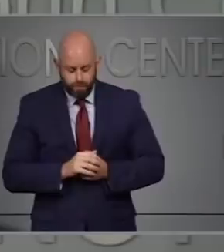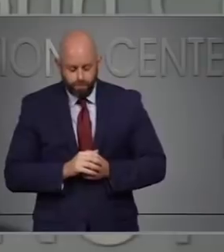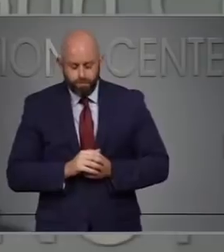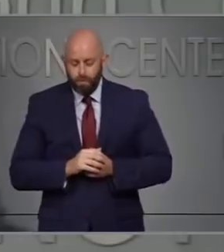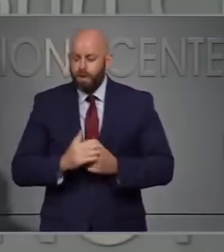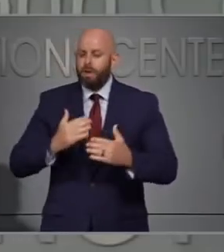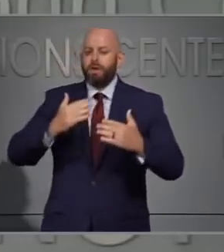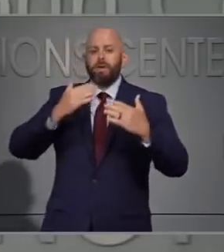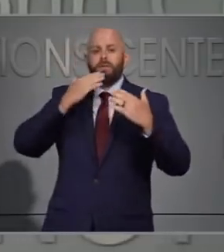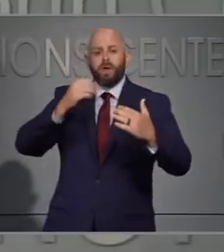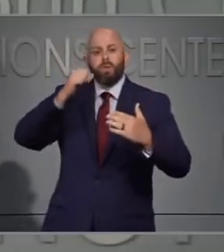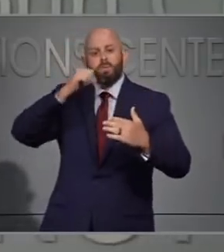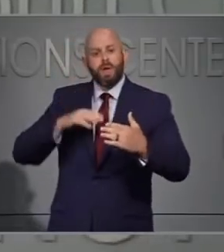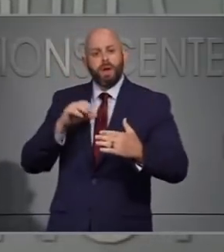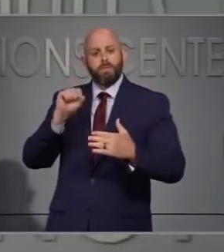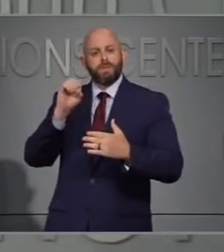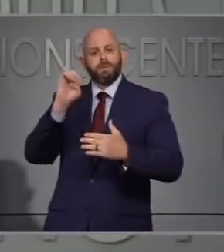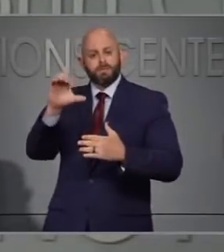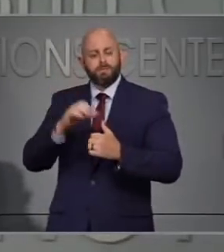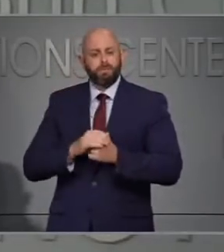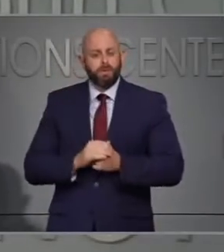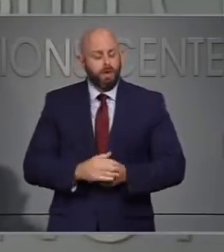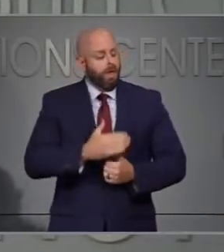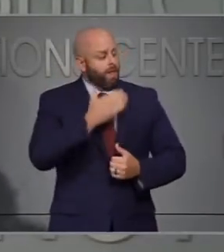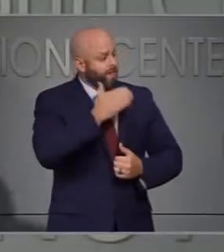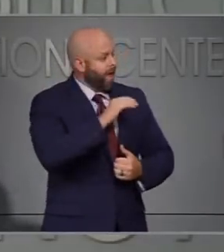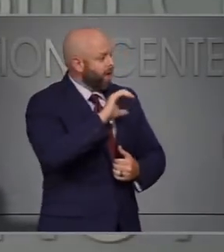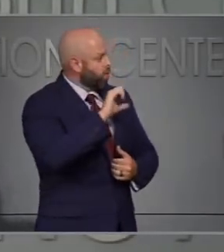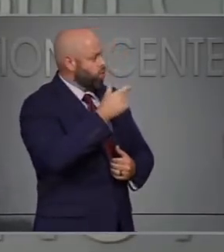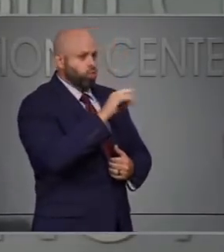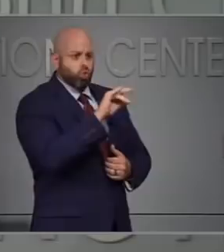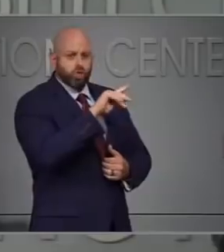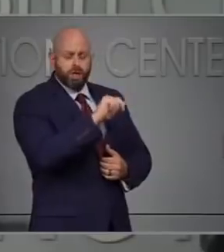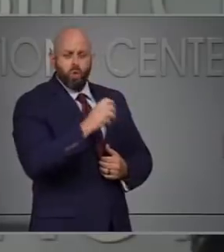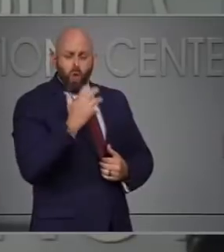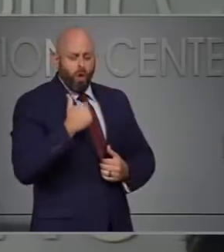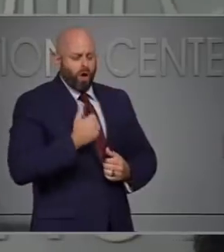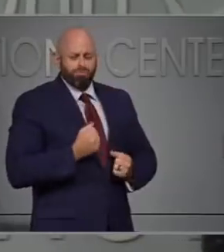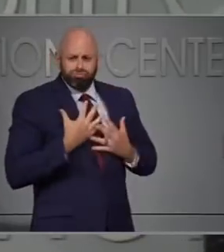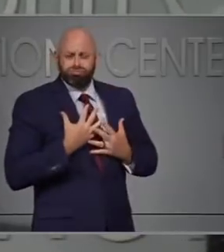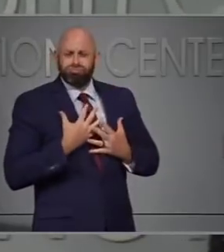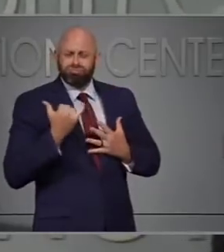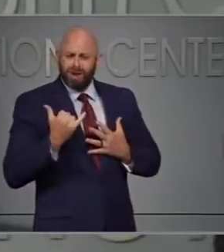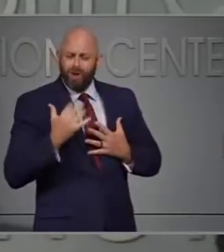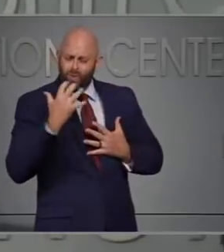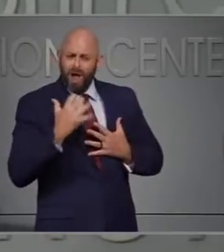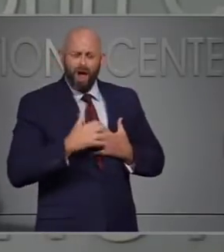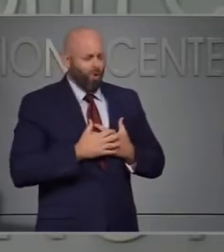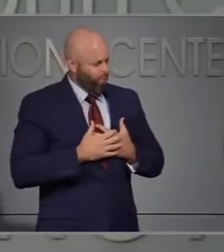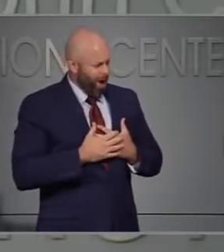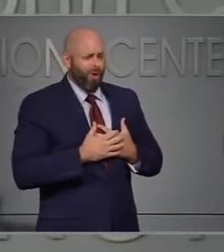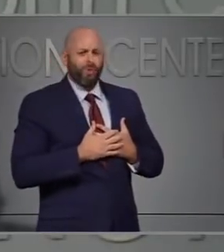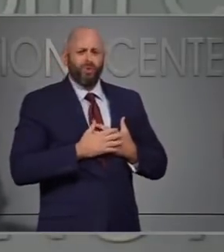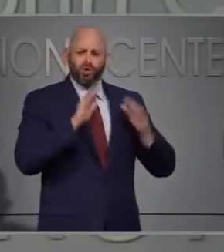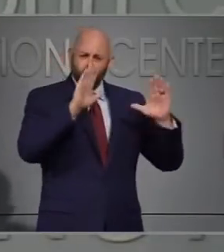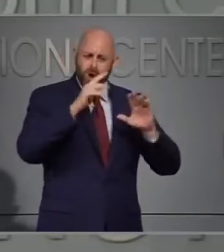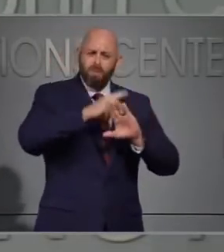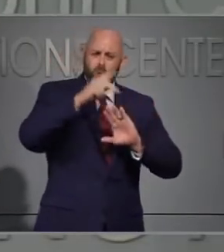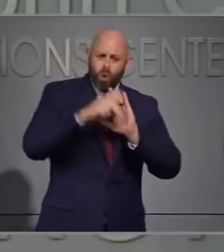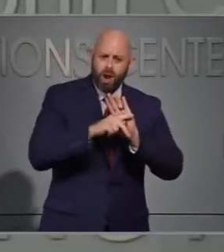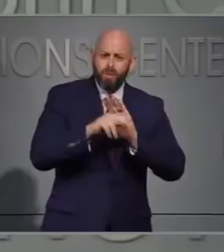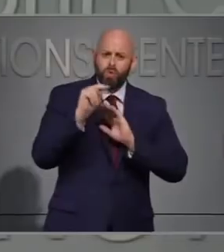Thank you, Madam Secretary, and thank you, Georgina. I'm fired up now after listening to you. What a great program, North Carolina